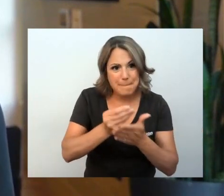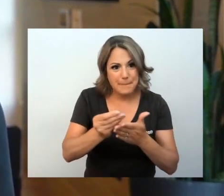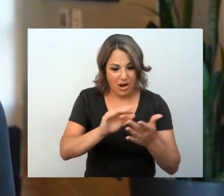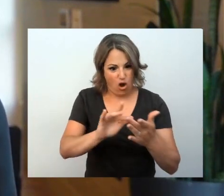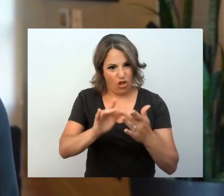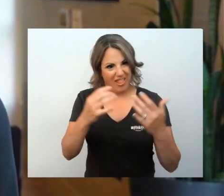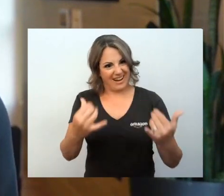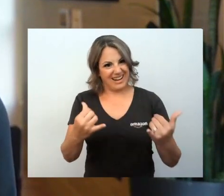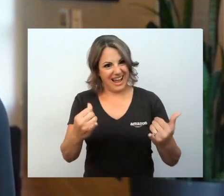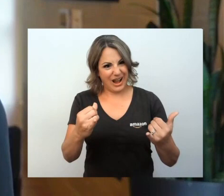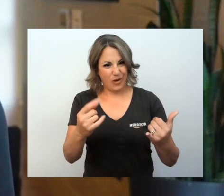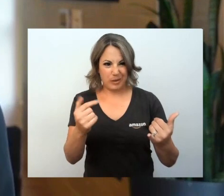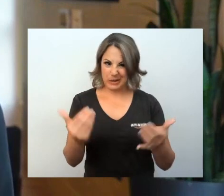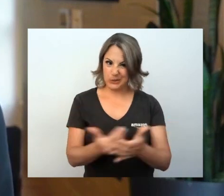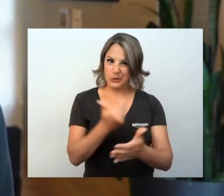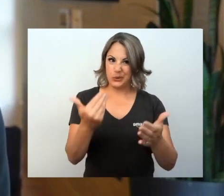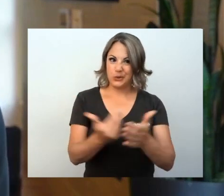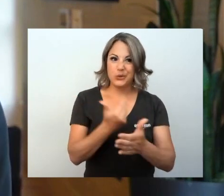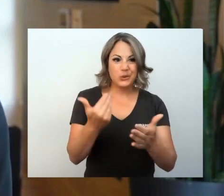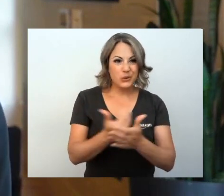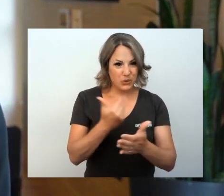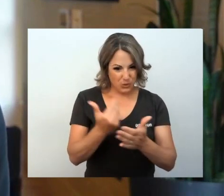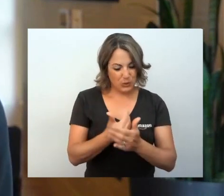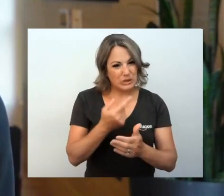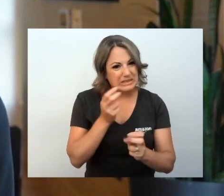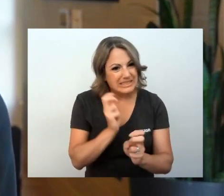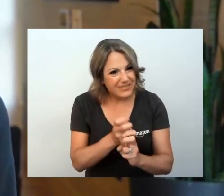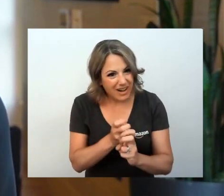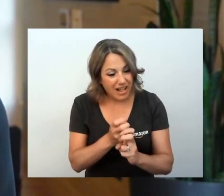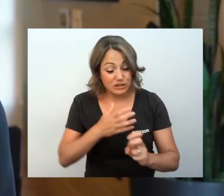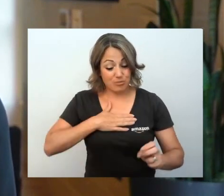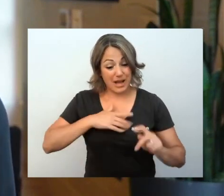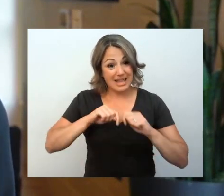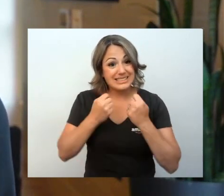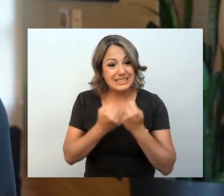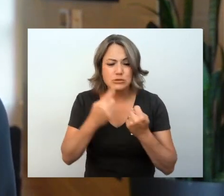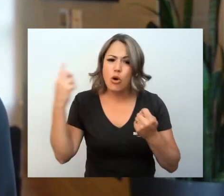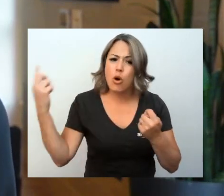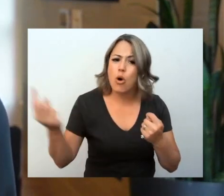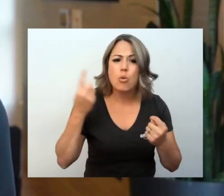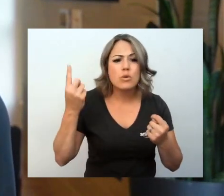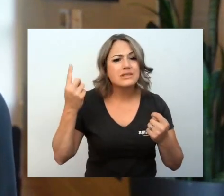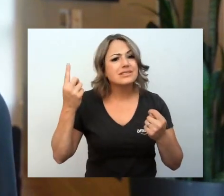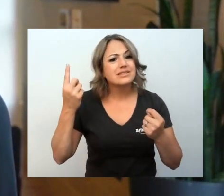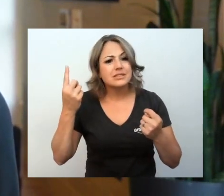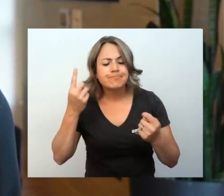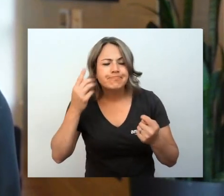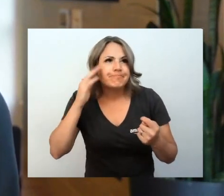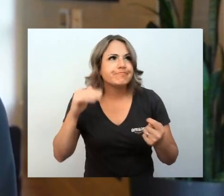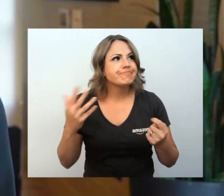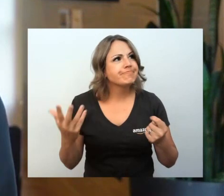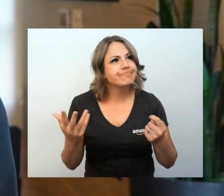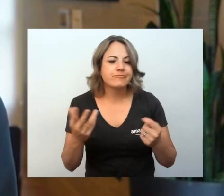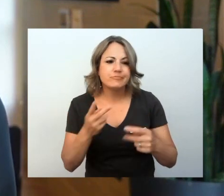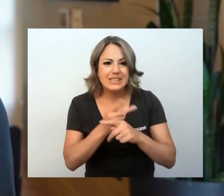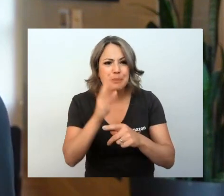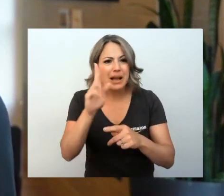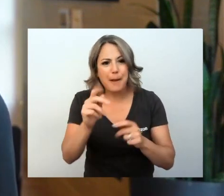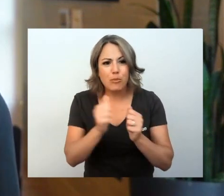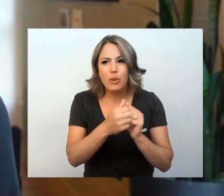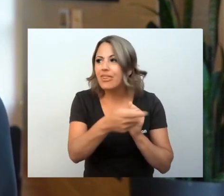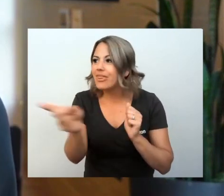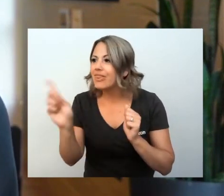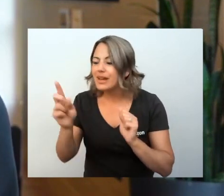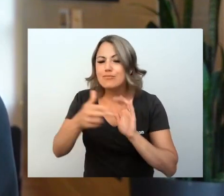how to online shop now, and that is their first destination for shopping. So our team is constantly having to, keep up with our